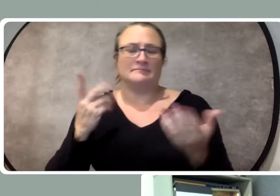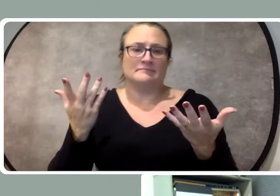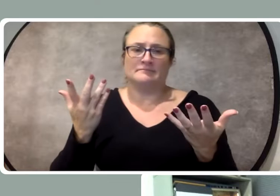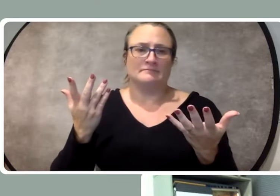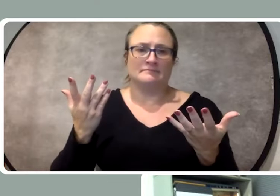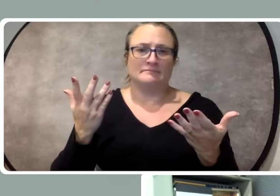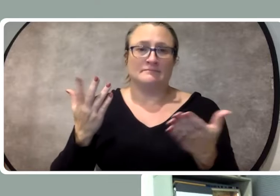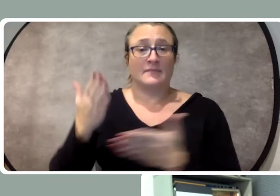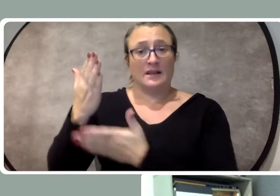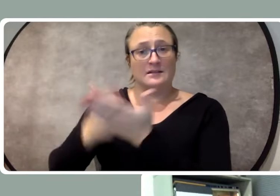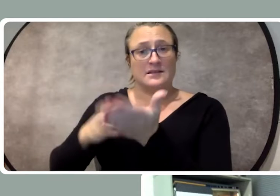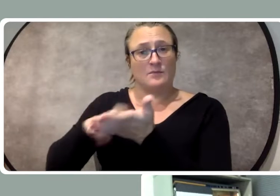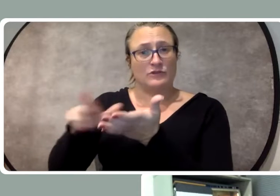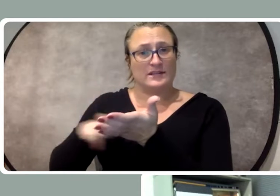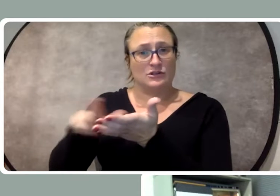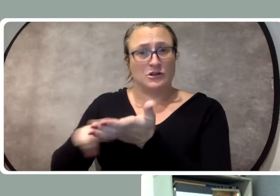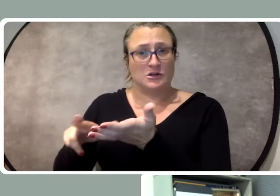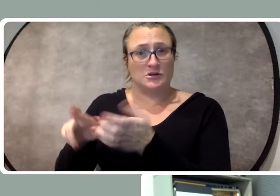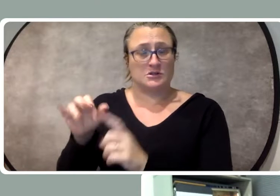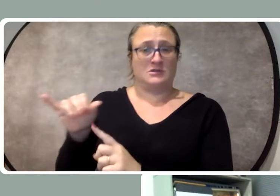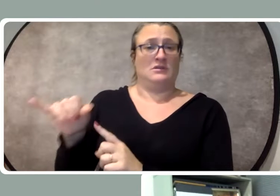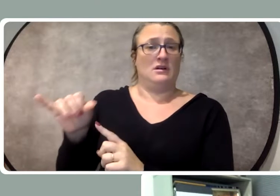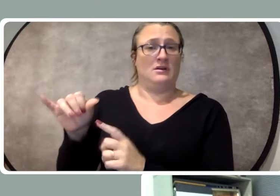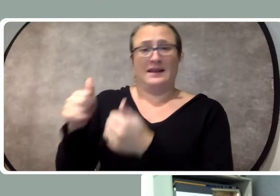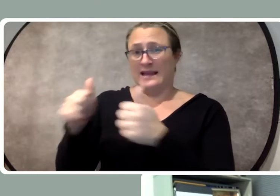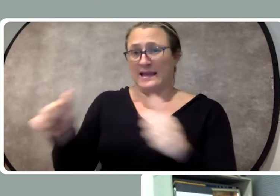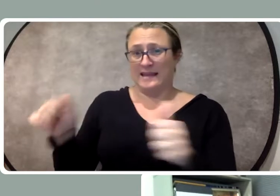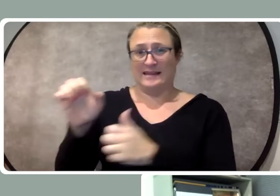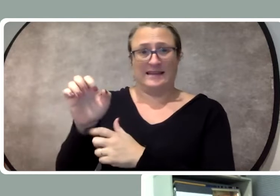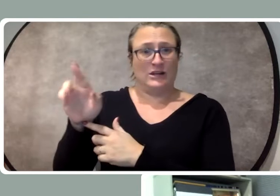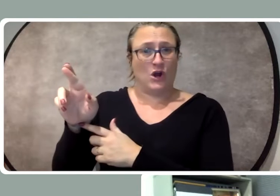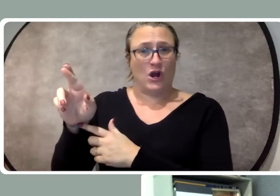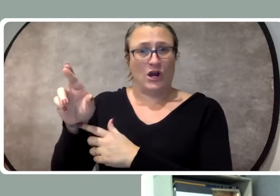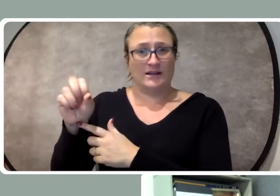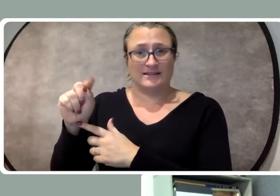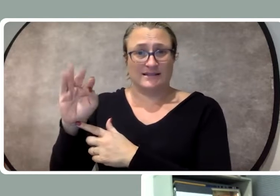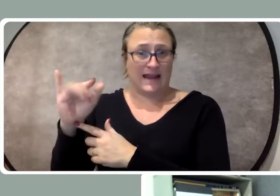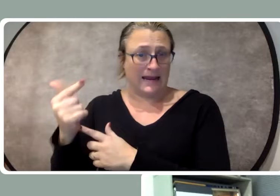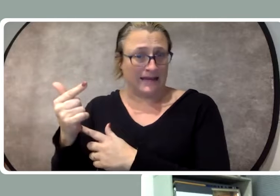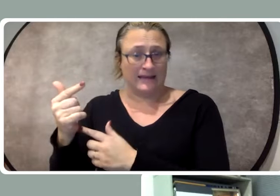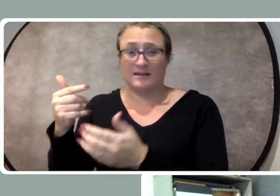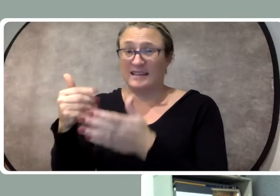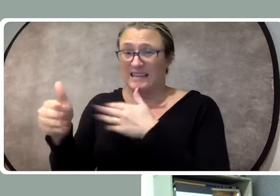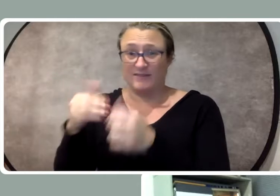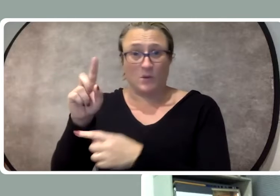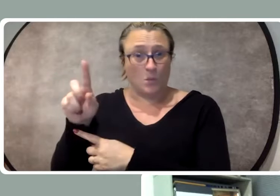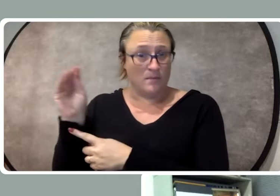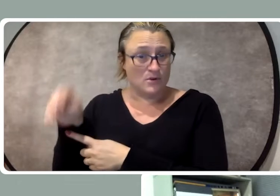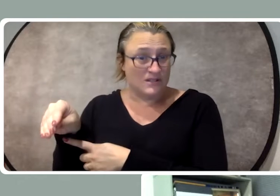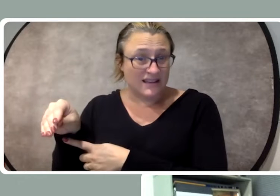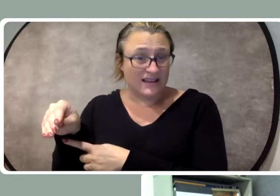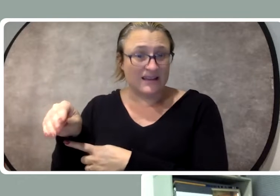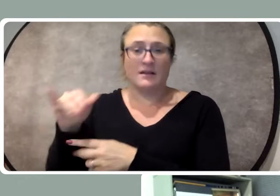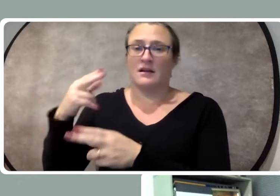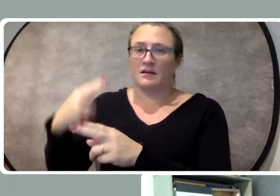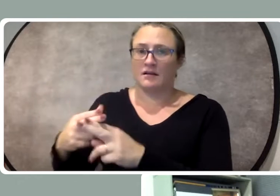Some studies suggest that, any ER staining, so even 1%, could be considered as